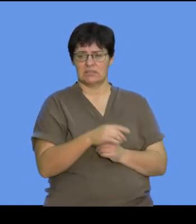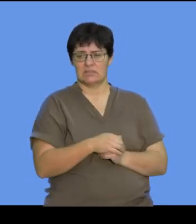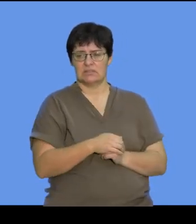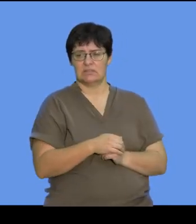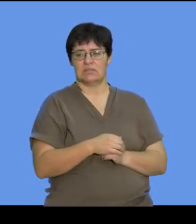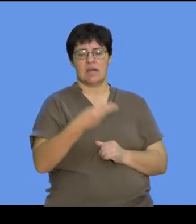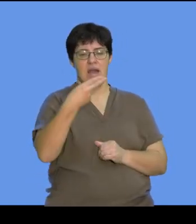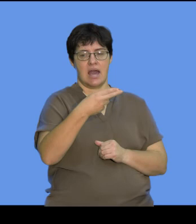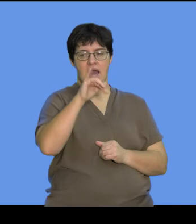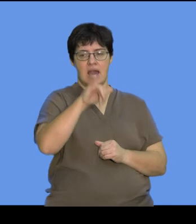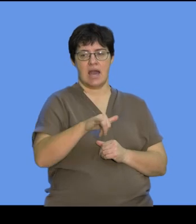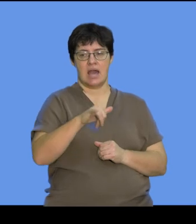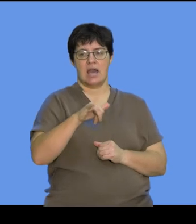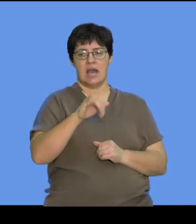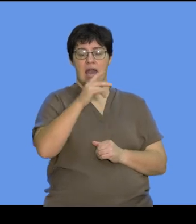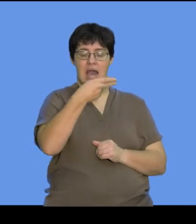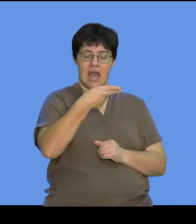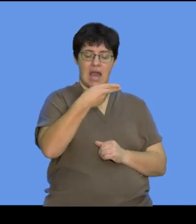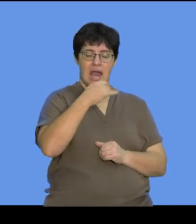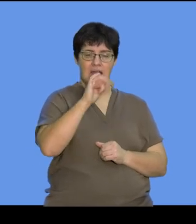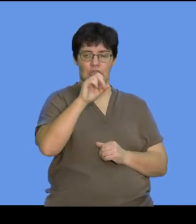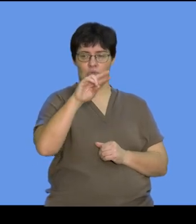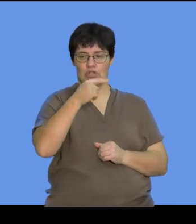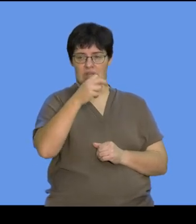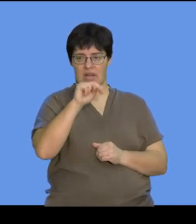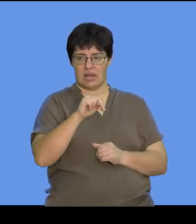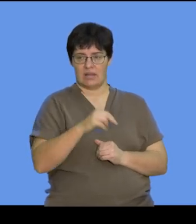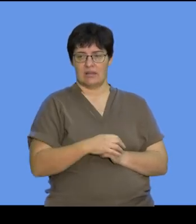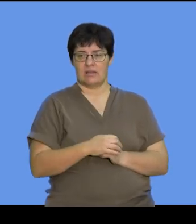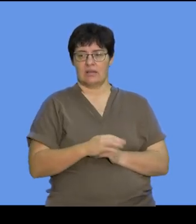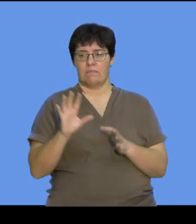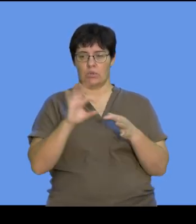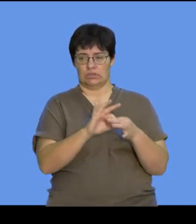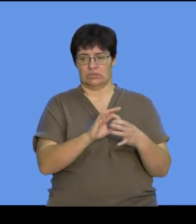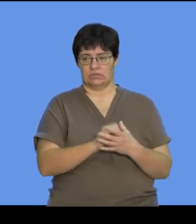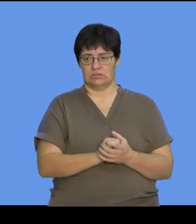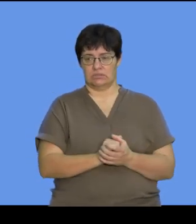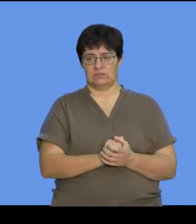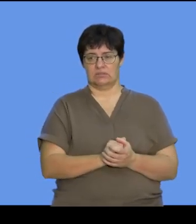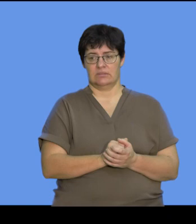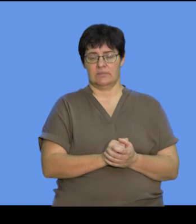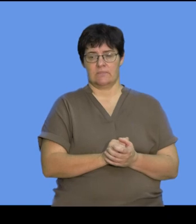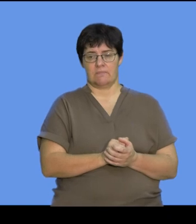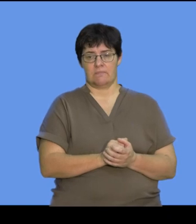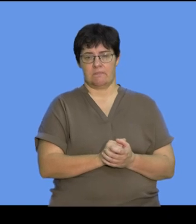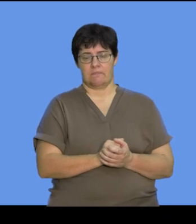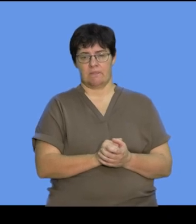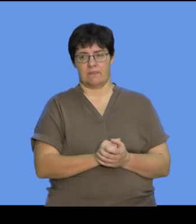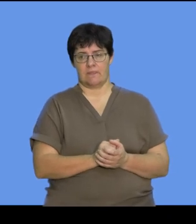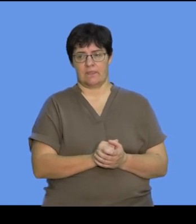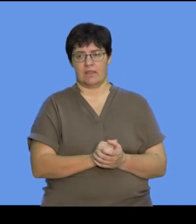bonds, which are the hydrogen bonds, hold the base pairs together. So that's your hydrogen bond.